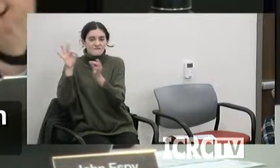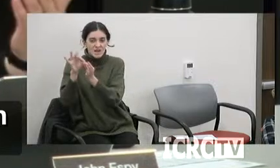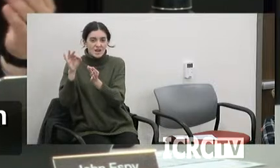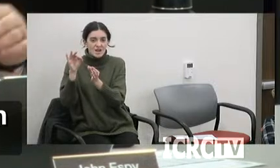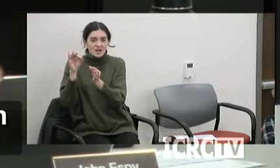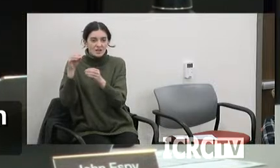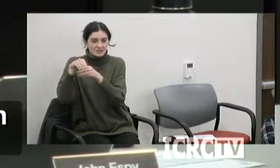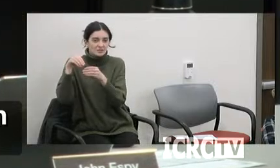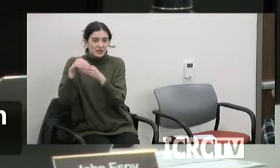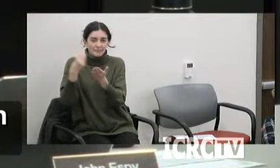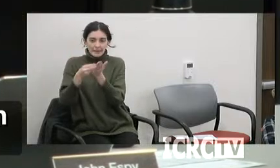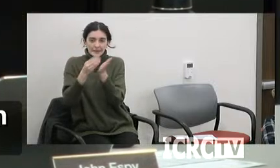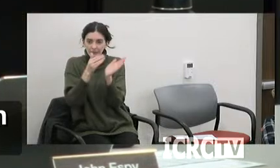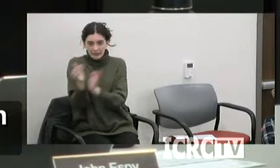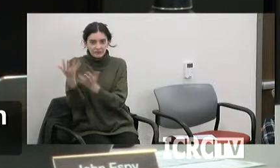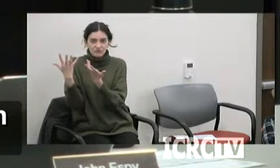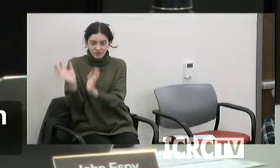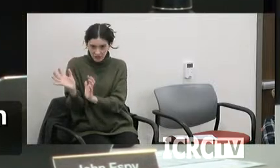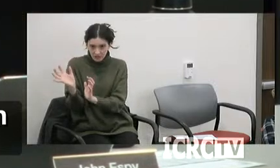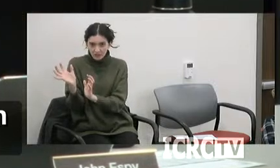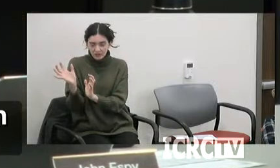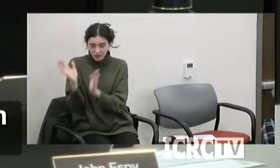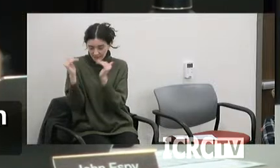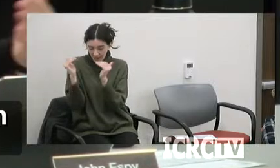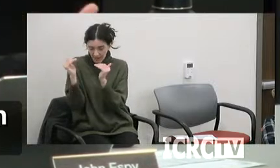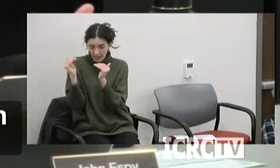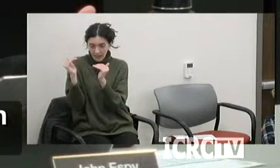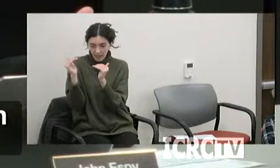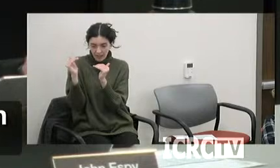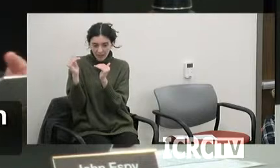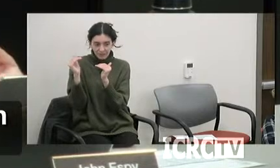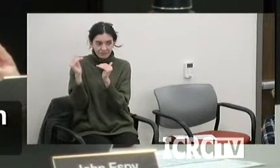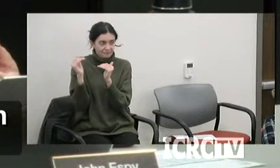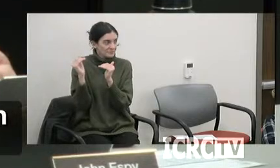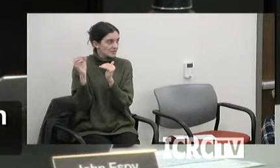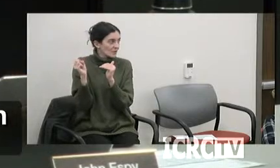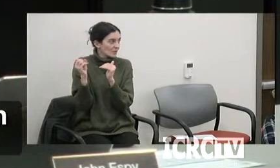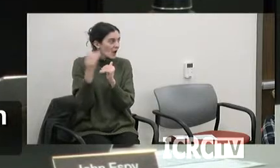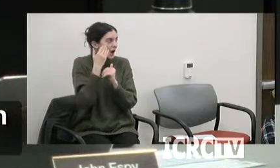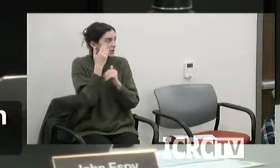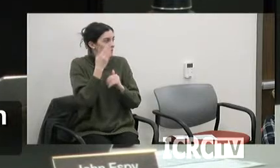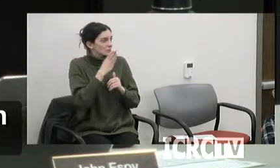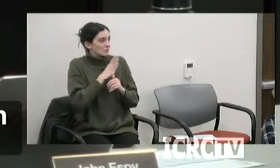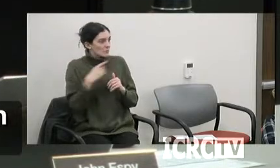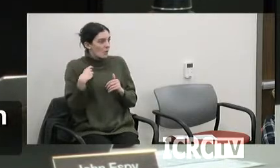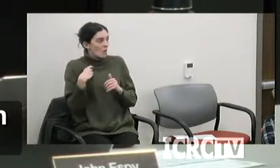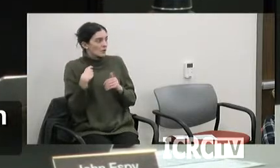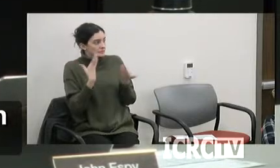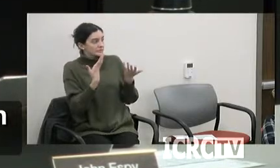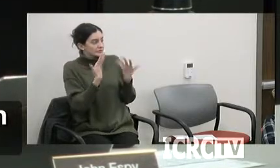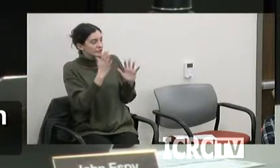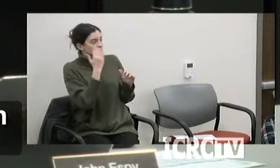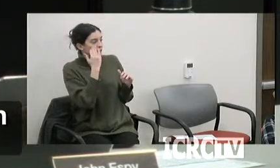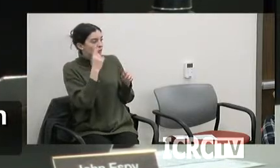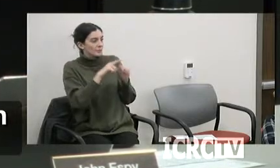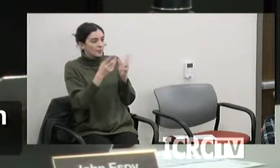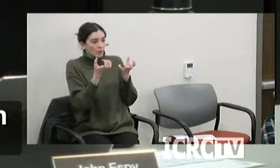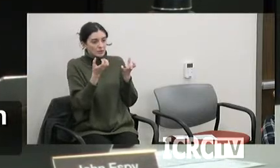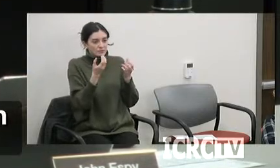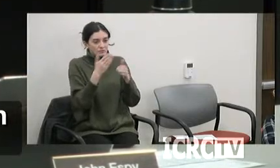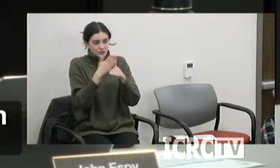to, just so, I know the board, you're aware, but just so the public's aware as well.